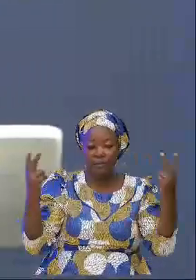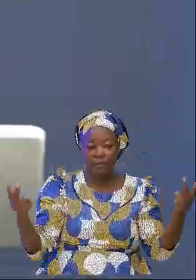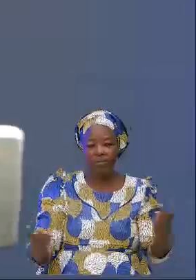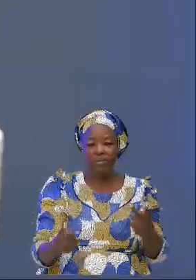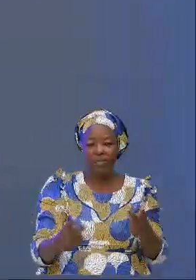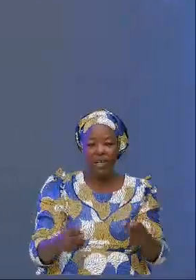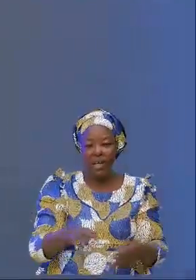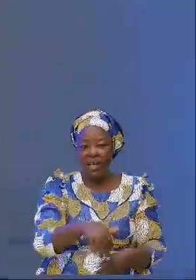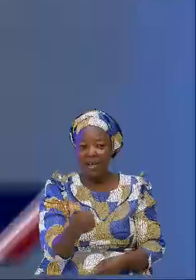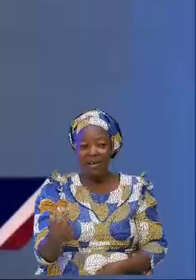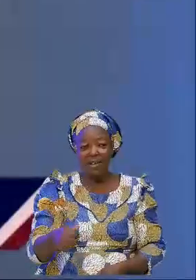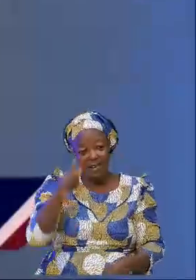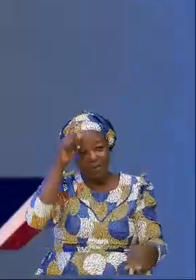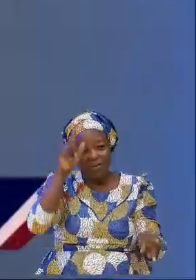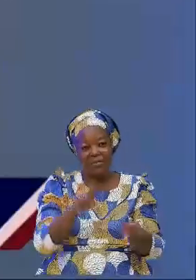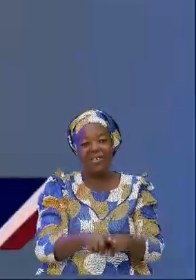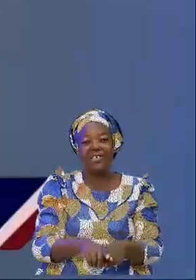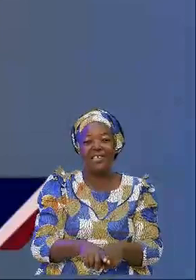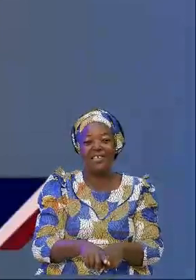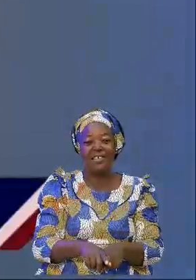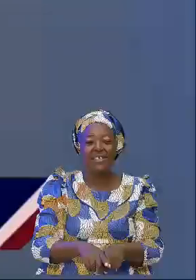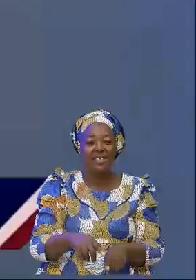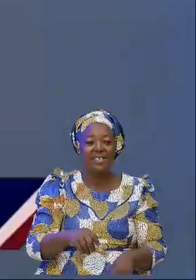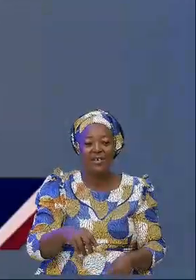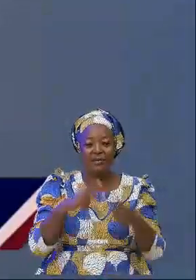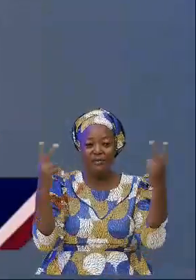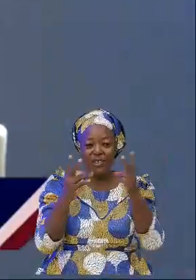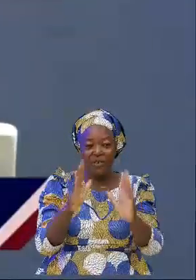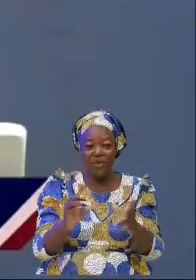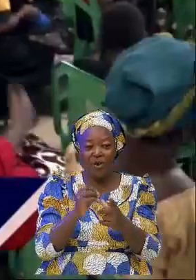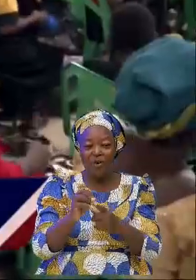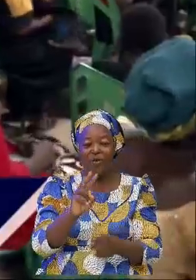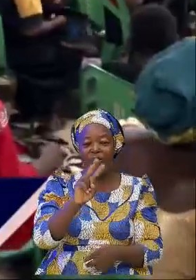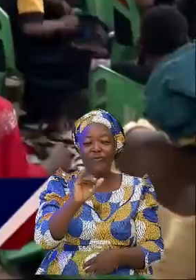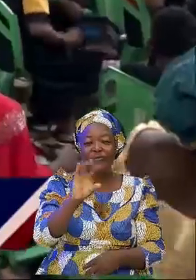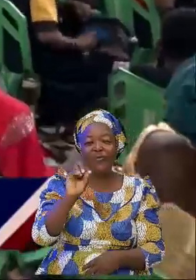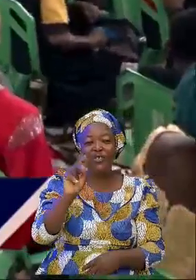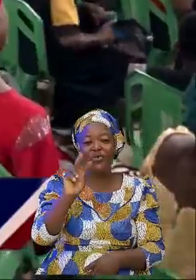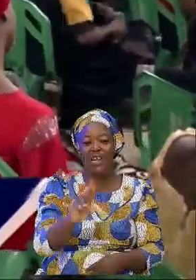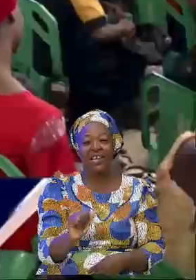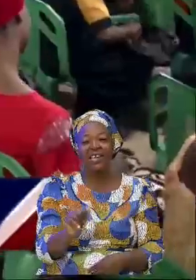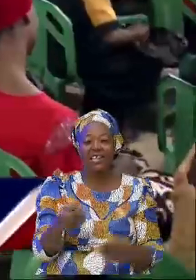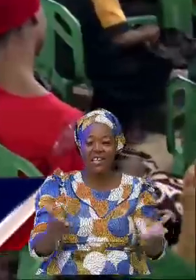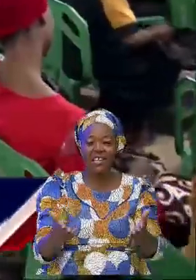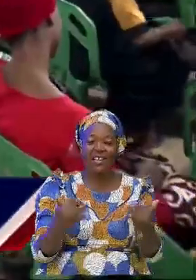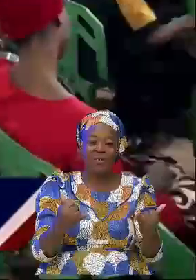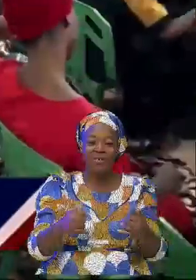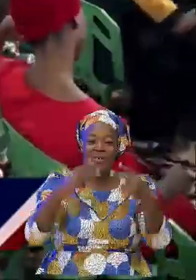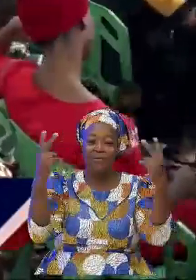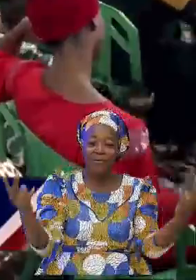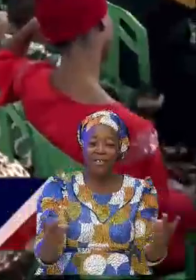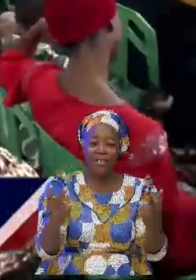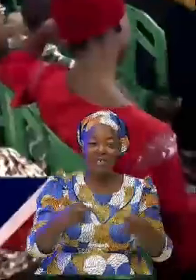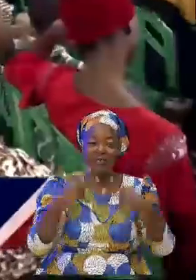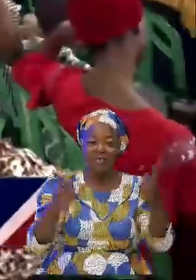triumph of victors. Any brother Victor around there? Any sister Victoria around